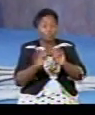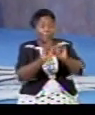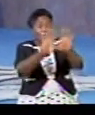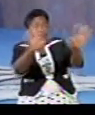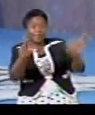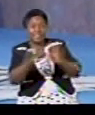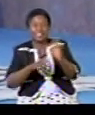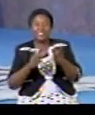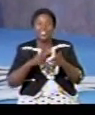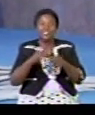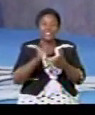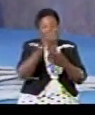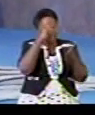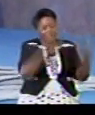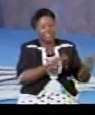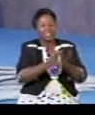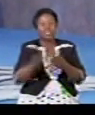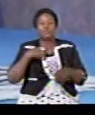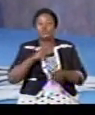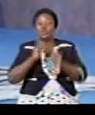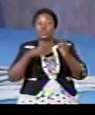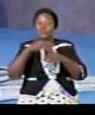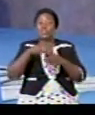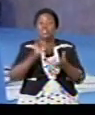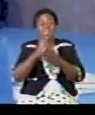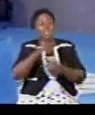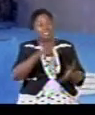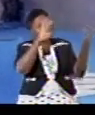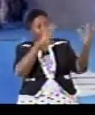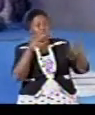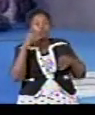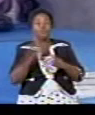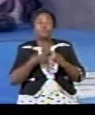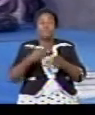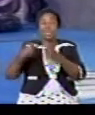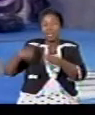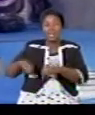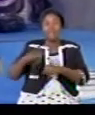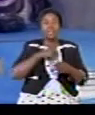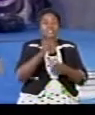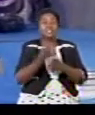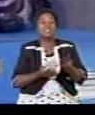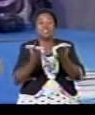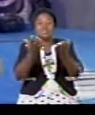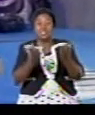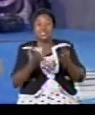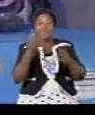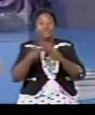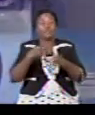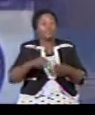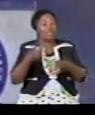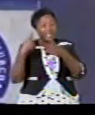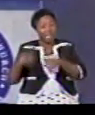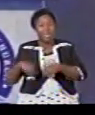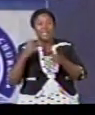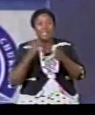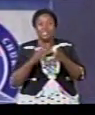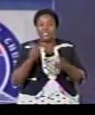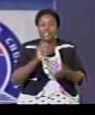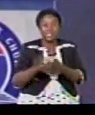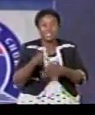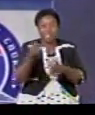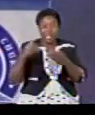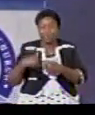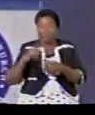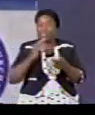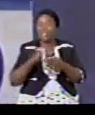the faith we're talking about. There is expectation from the heart. There's a desire from the heart. And that he knows that